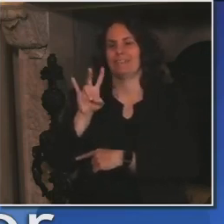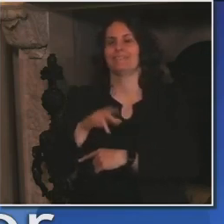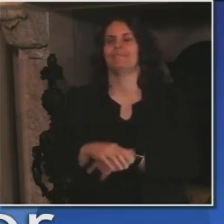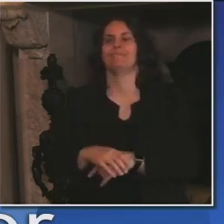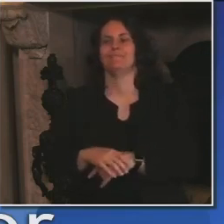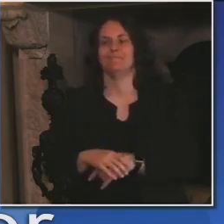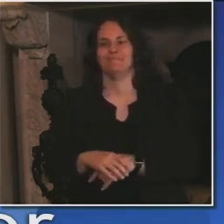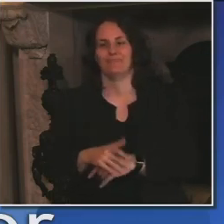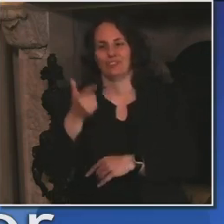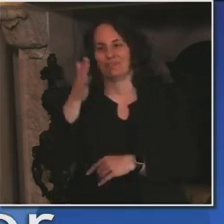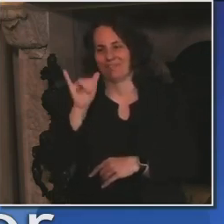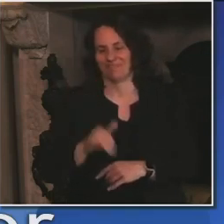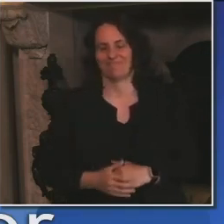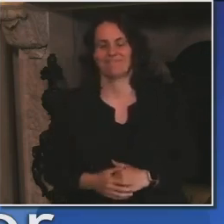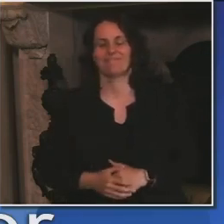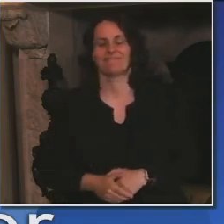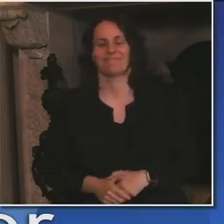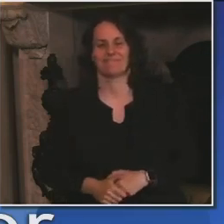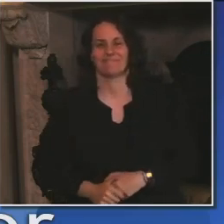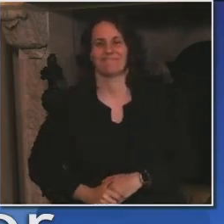NBC 26?